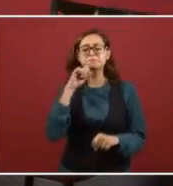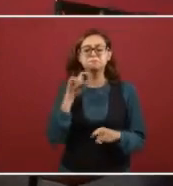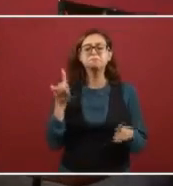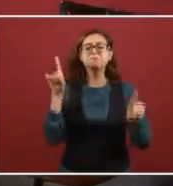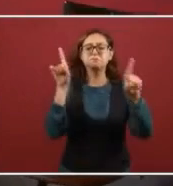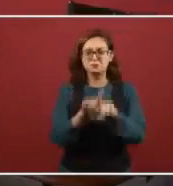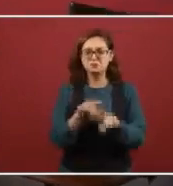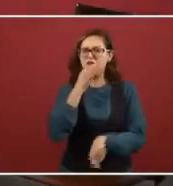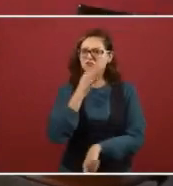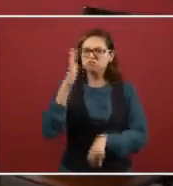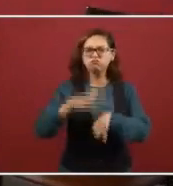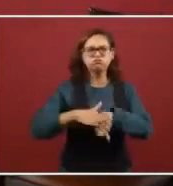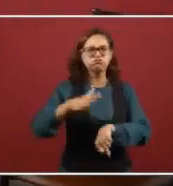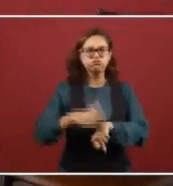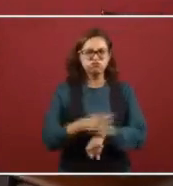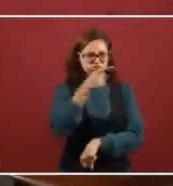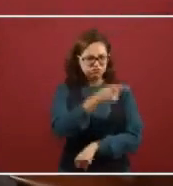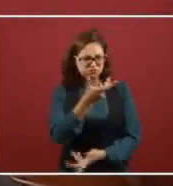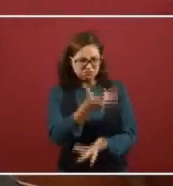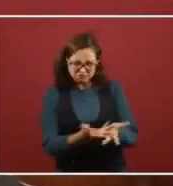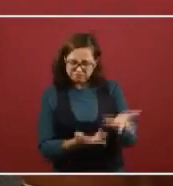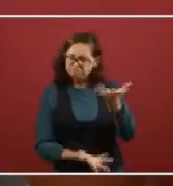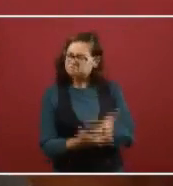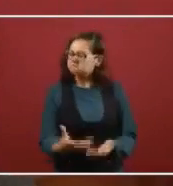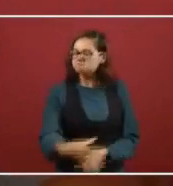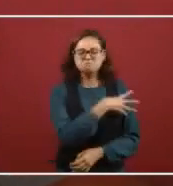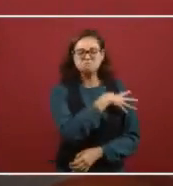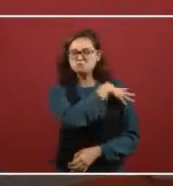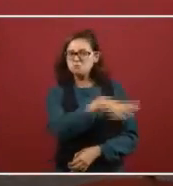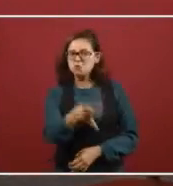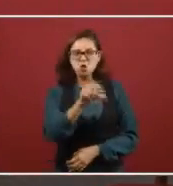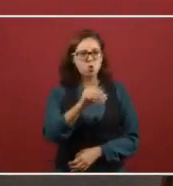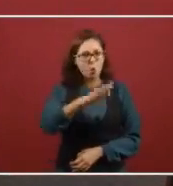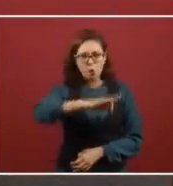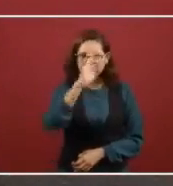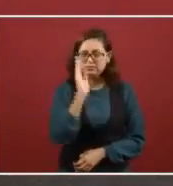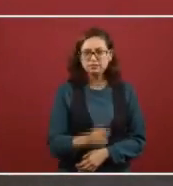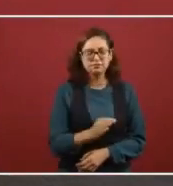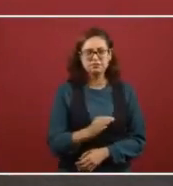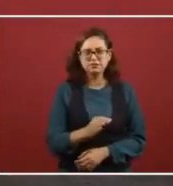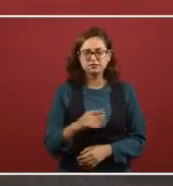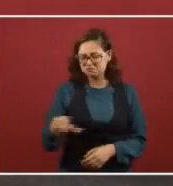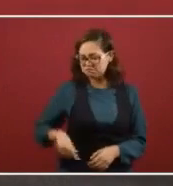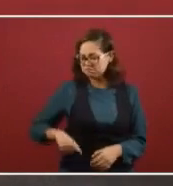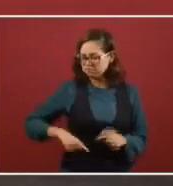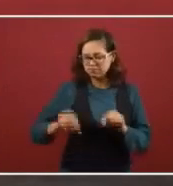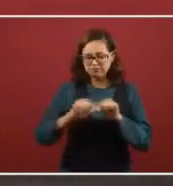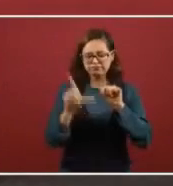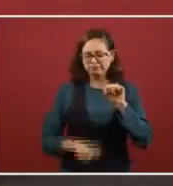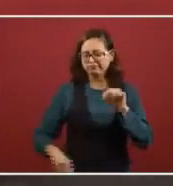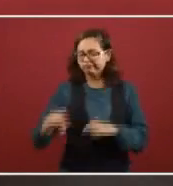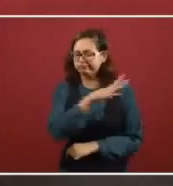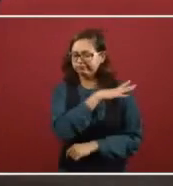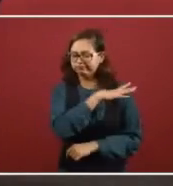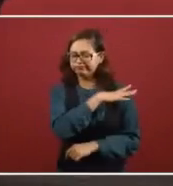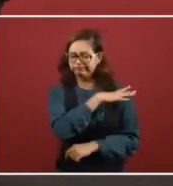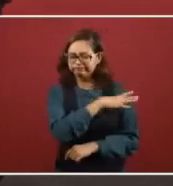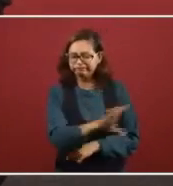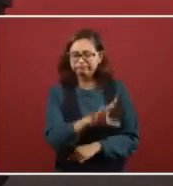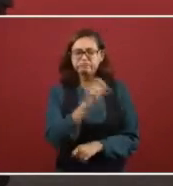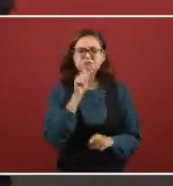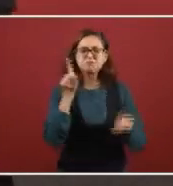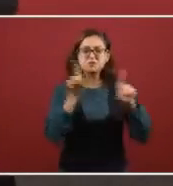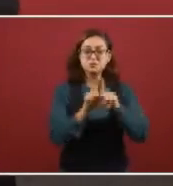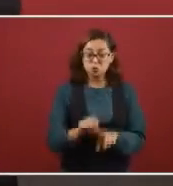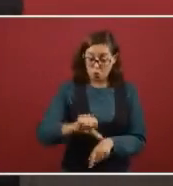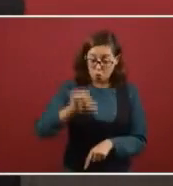absolutely that the Mexican people were very. I informed also that we will